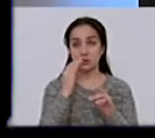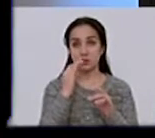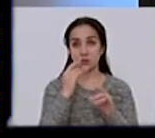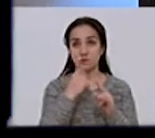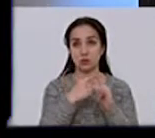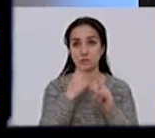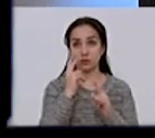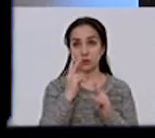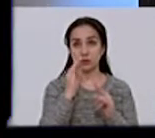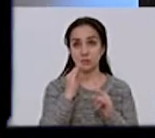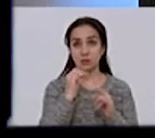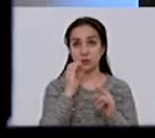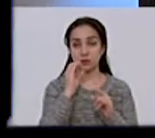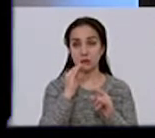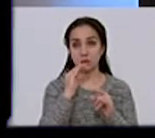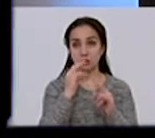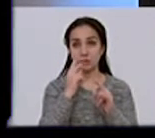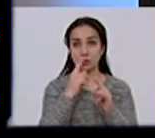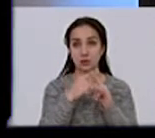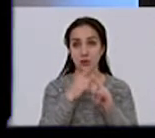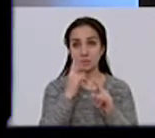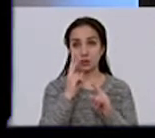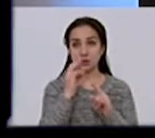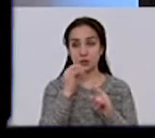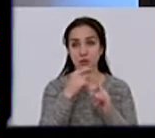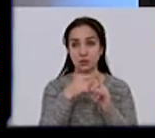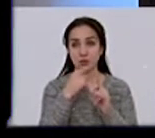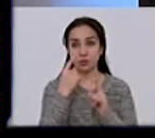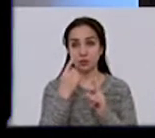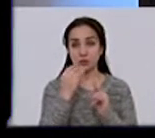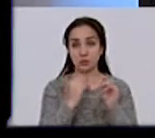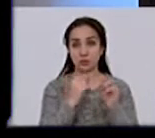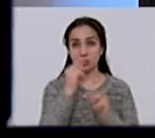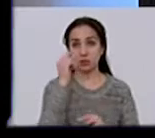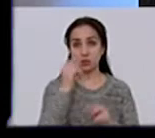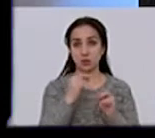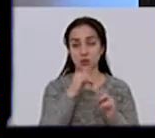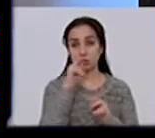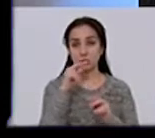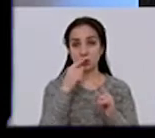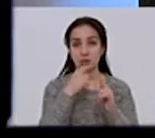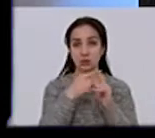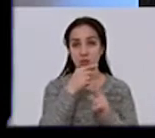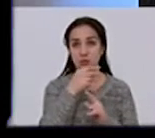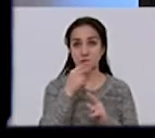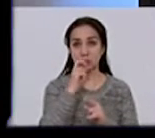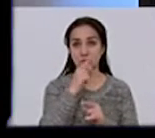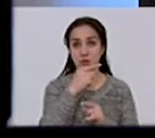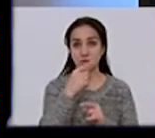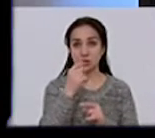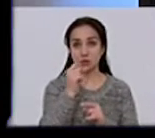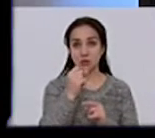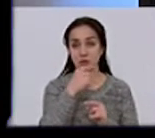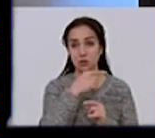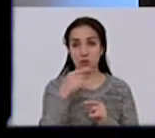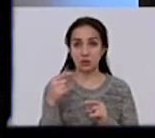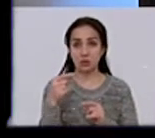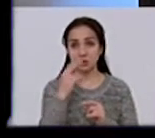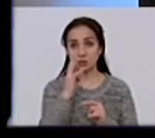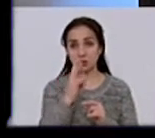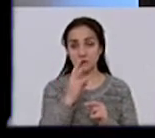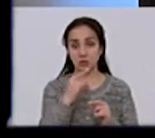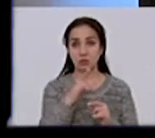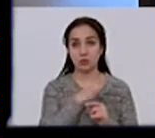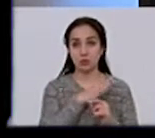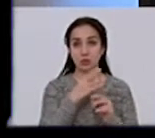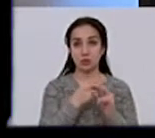va fxk plus 1 hamda balandligi delta x teng b minus a taqsim n